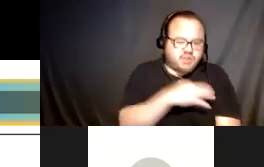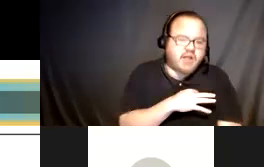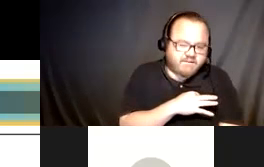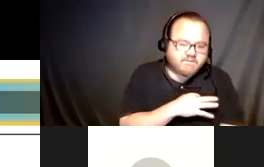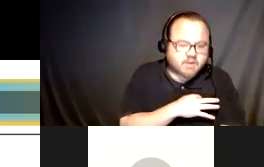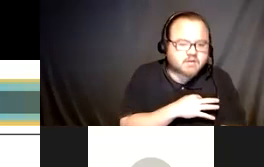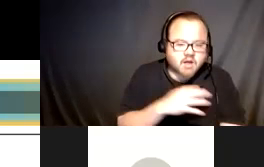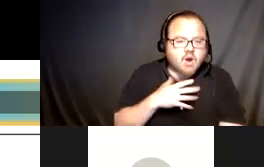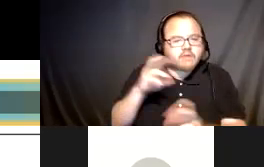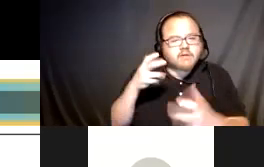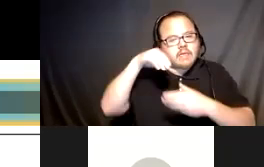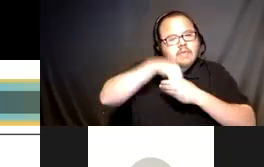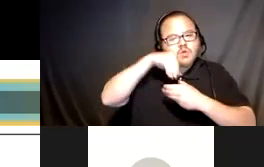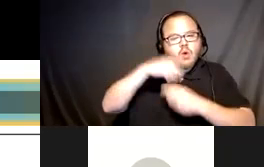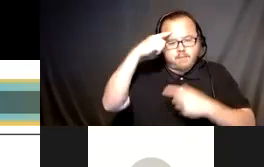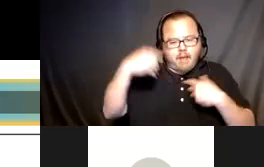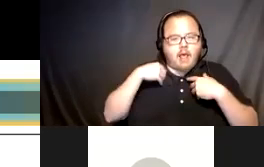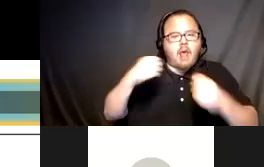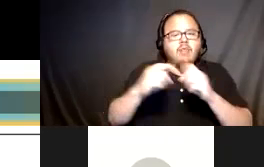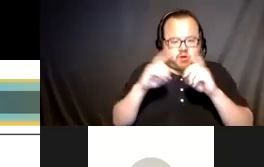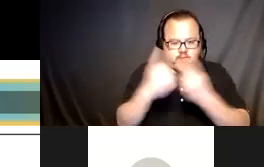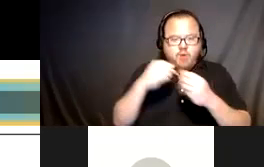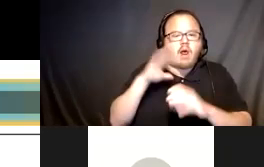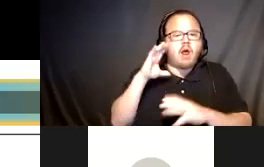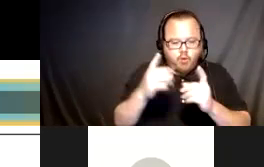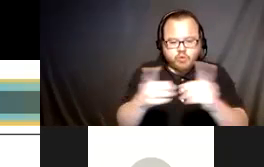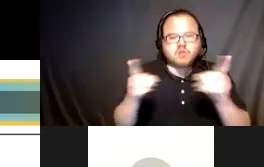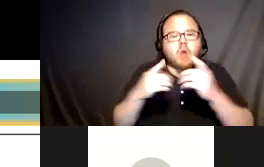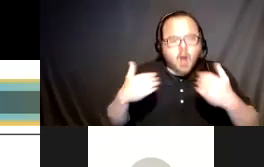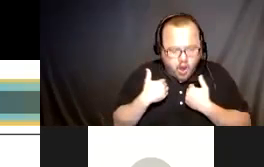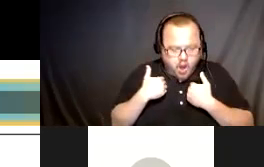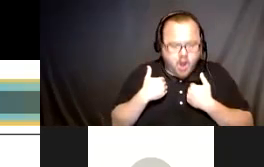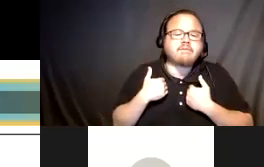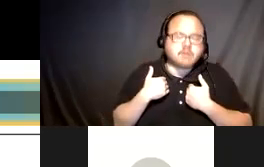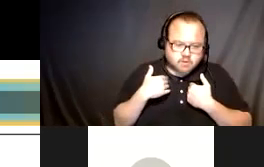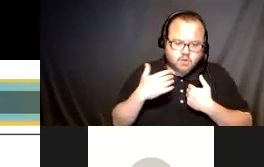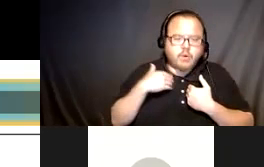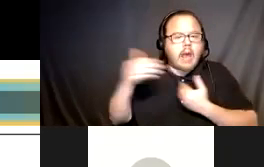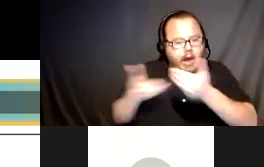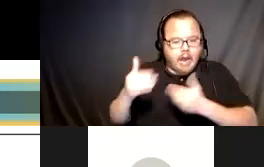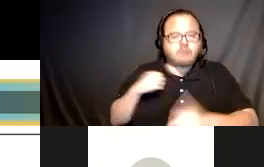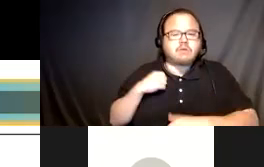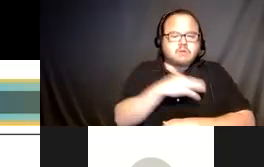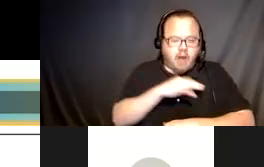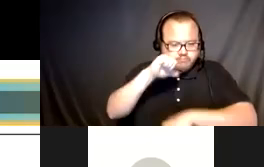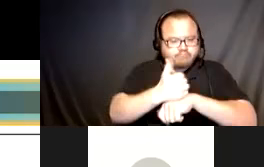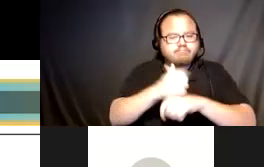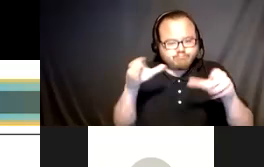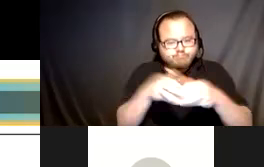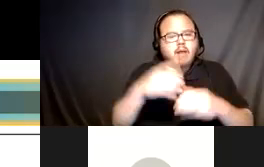own internal mental health department within our district. So we hire and staff our own mental